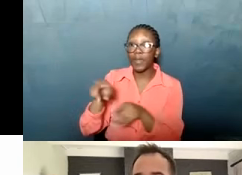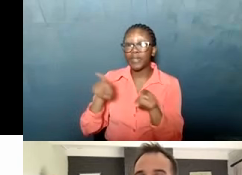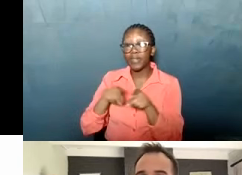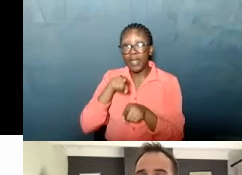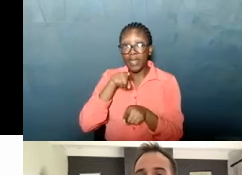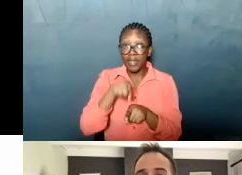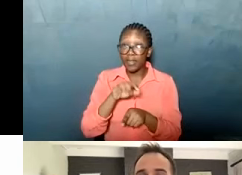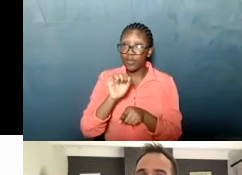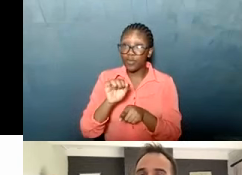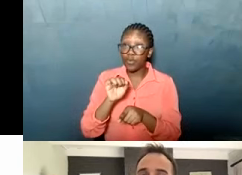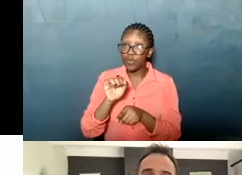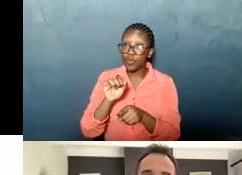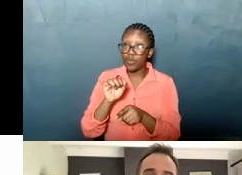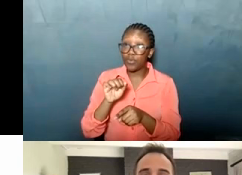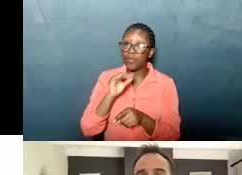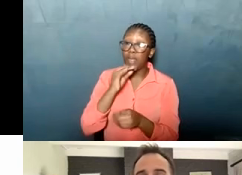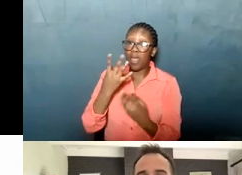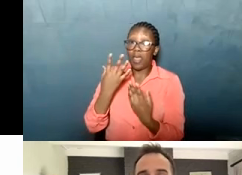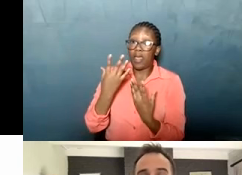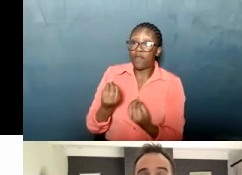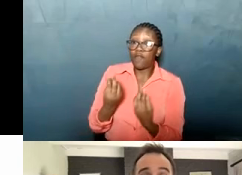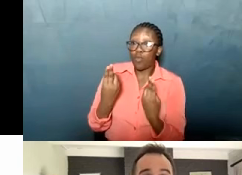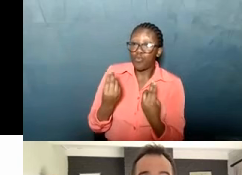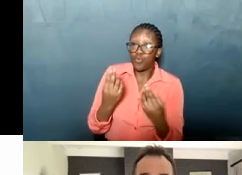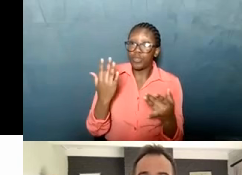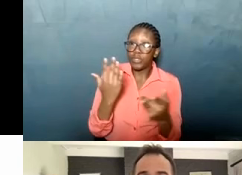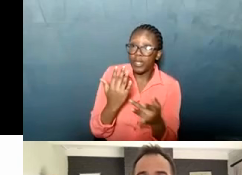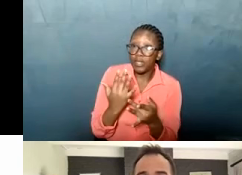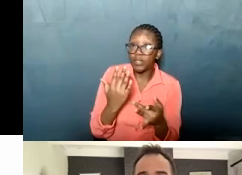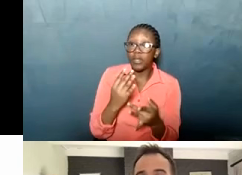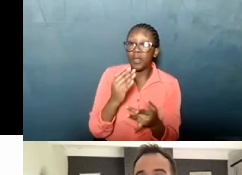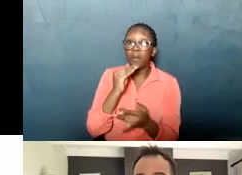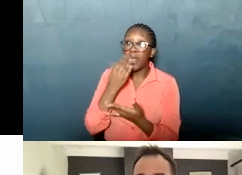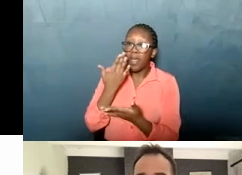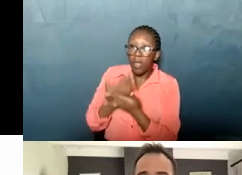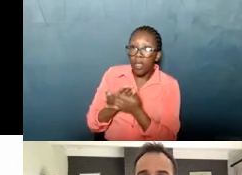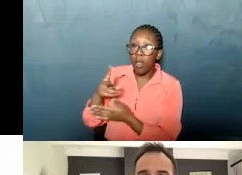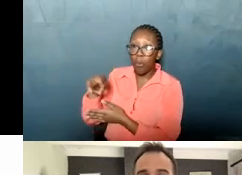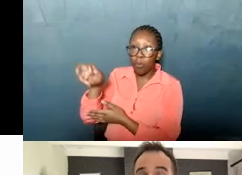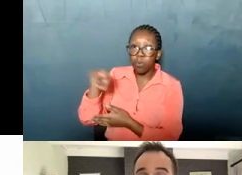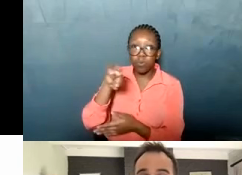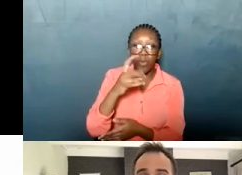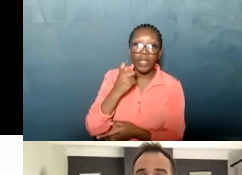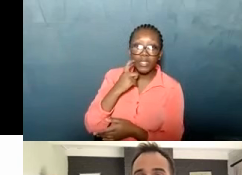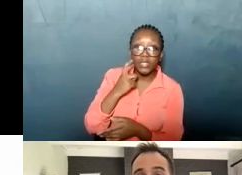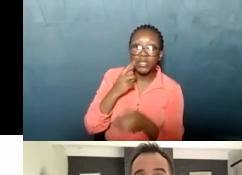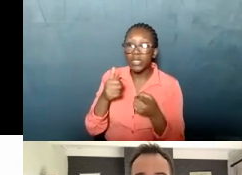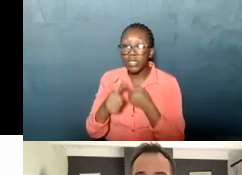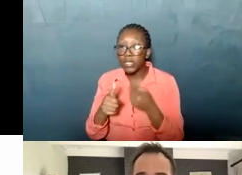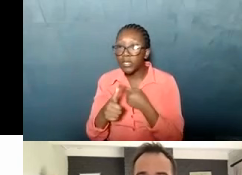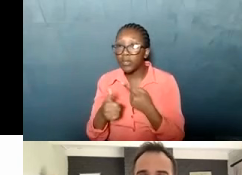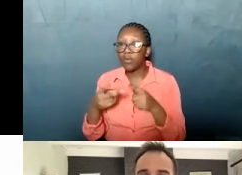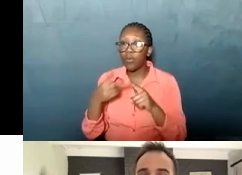also enabled by new and innovative technologies that are mobile, that are automated, that includes